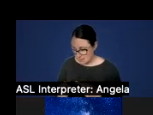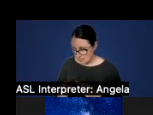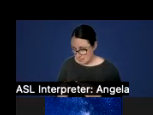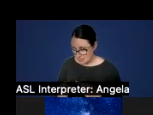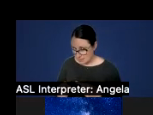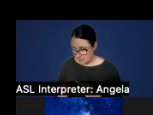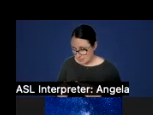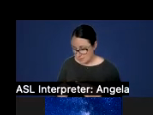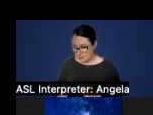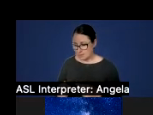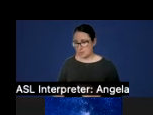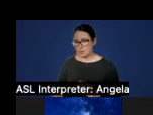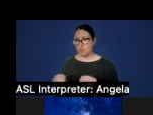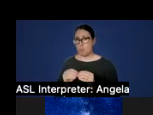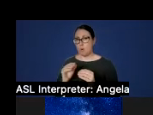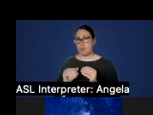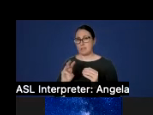more than 65%.